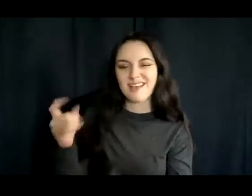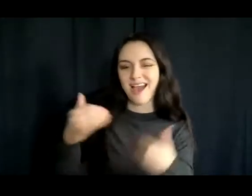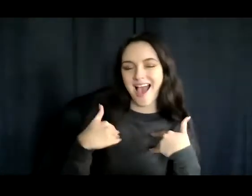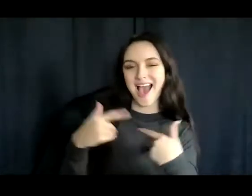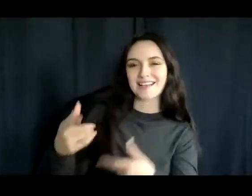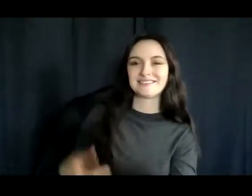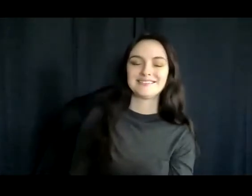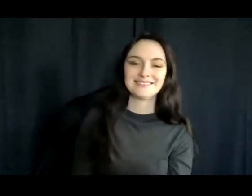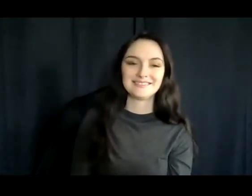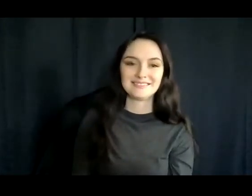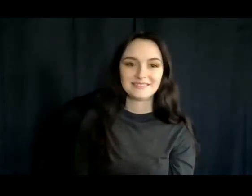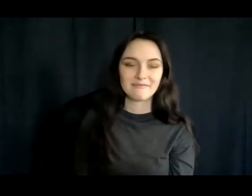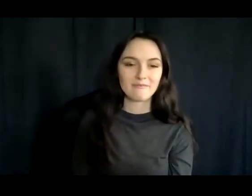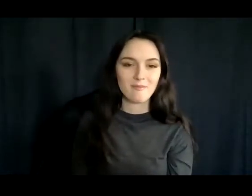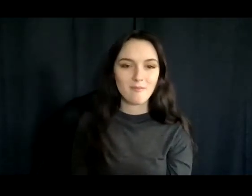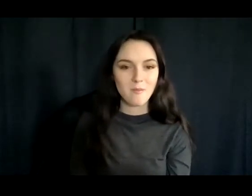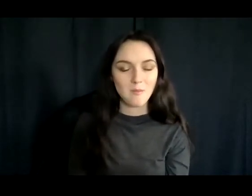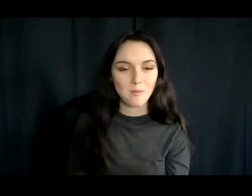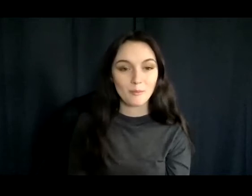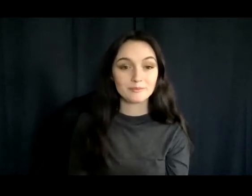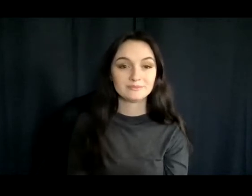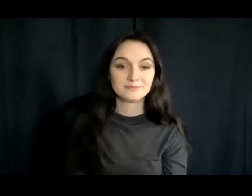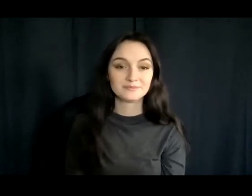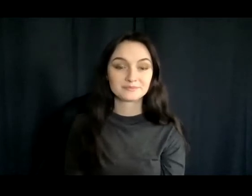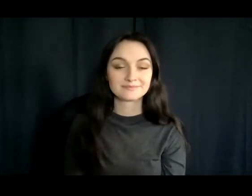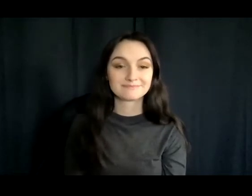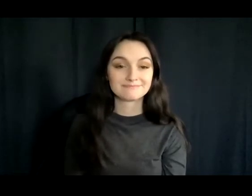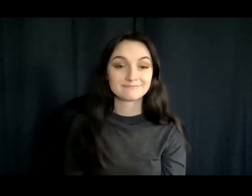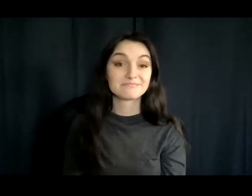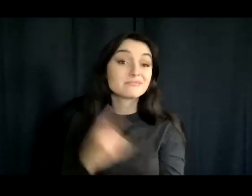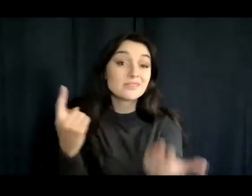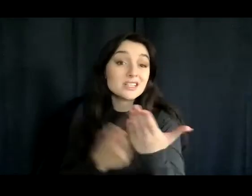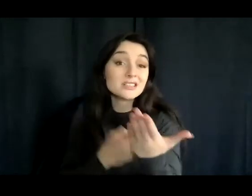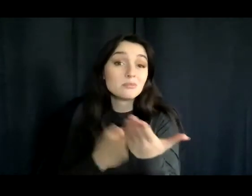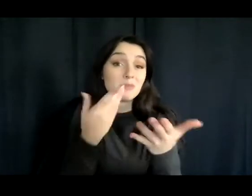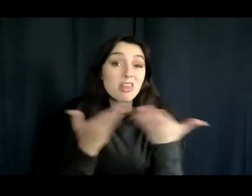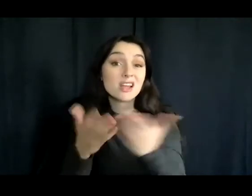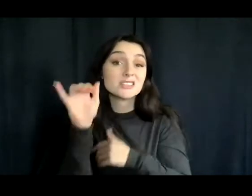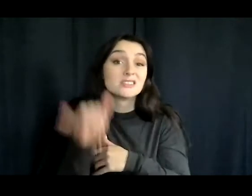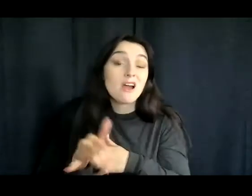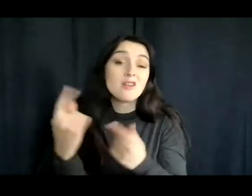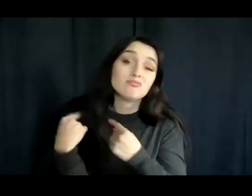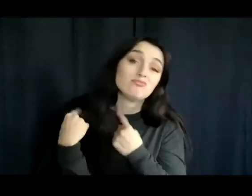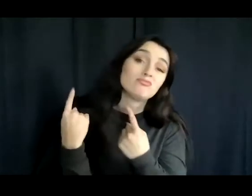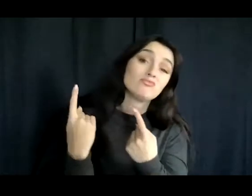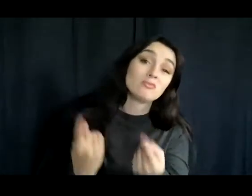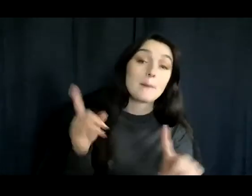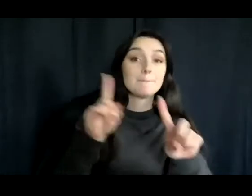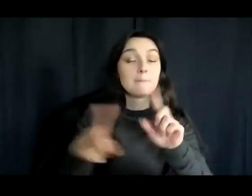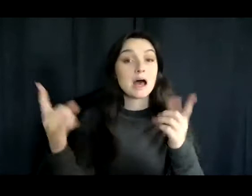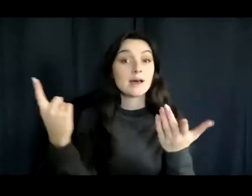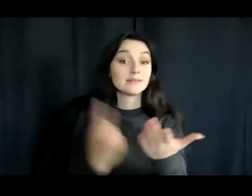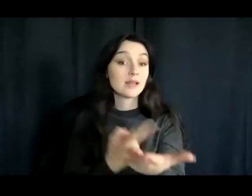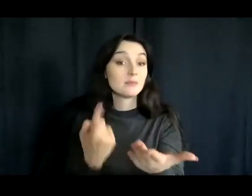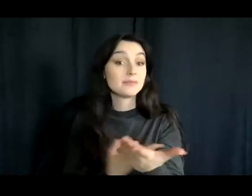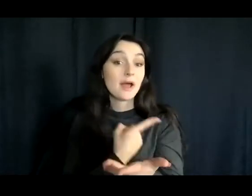Yes. So, like Eco Chick is telling us, sometimes things, they sit here for a while, but sometimes things get priced, they put out